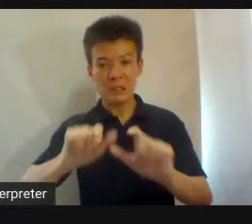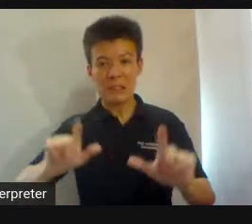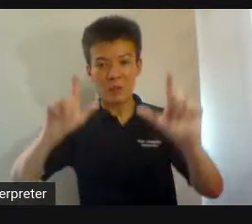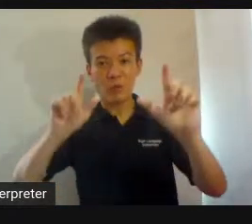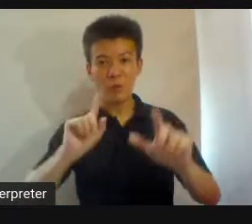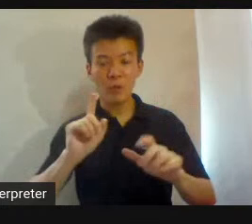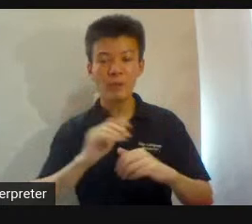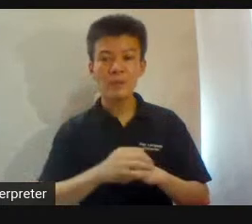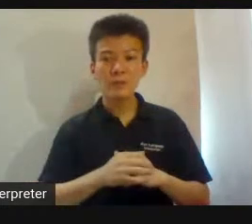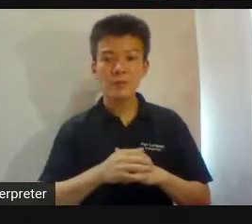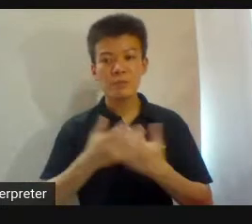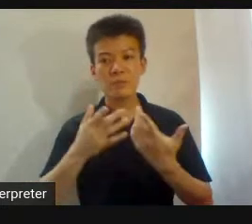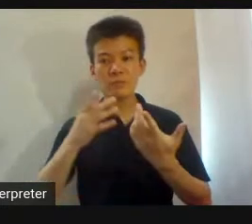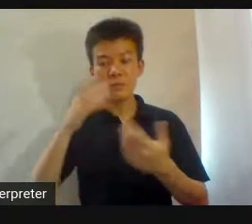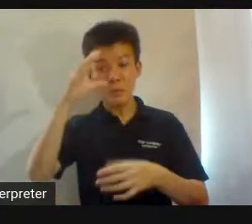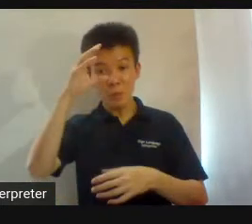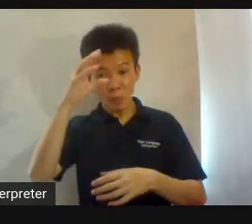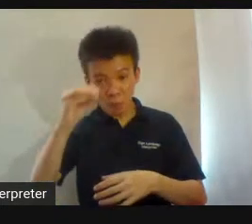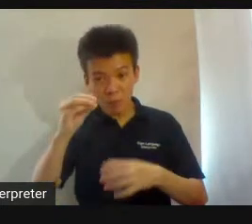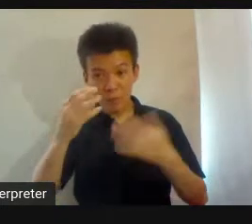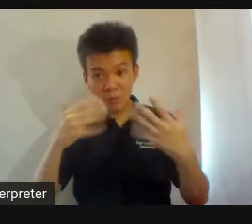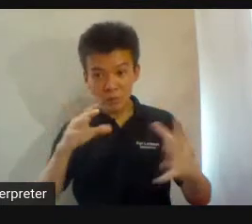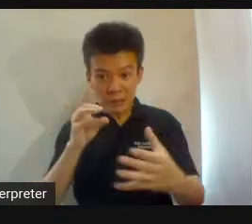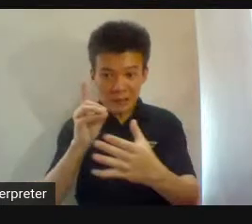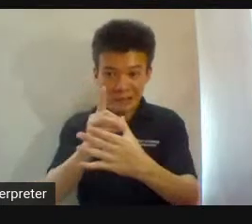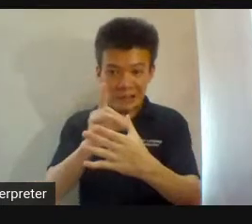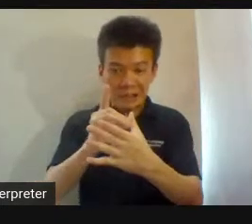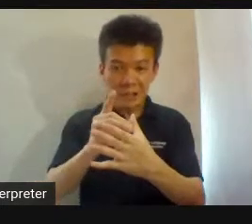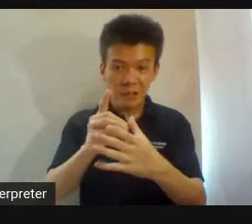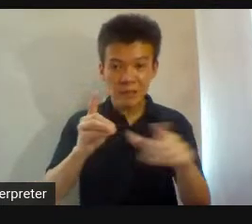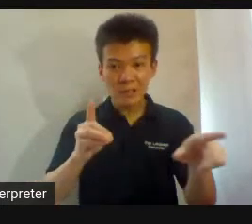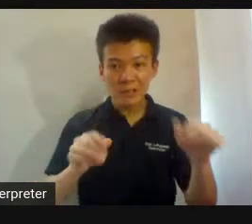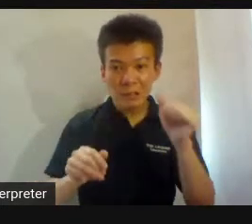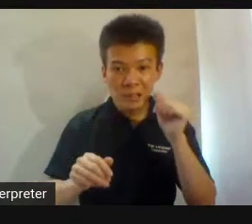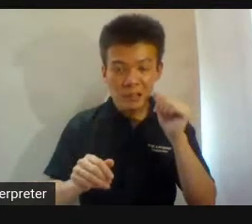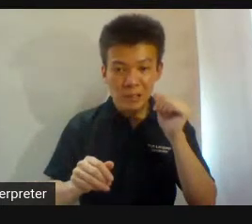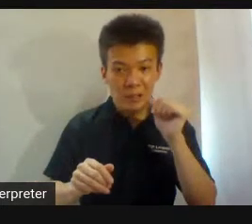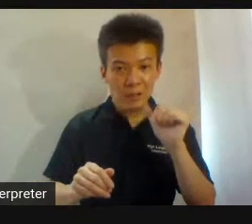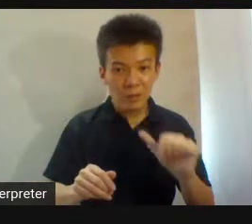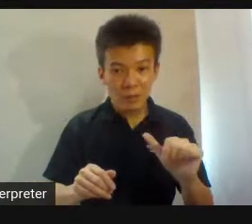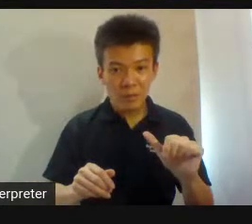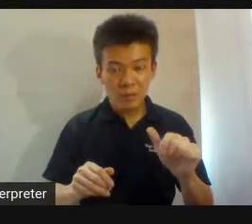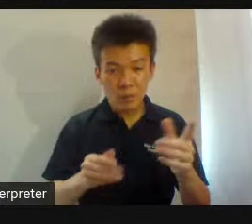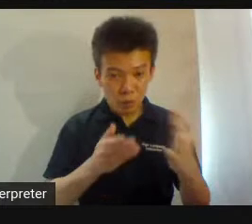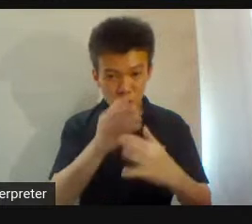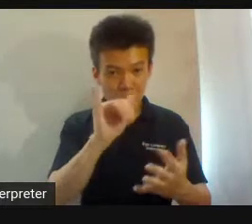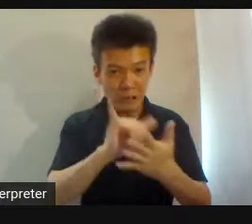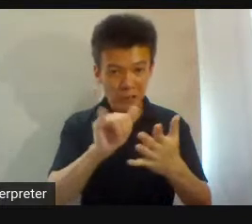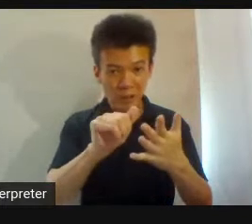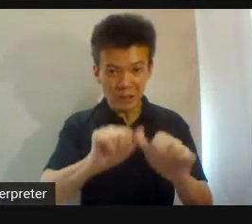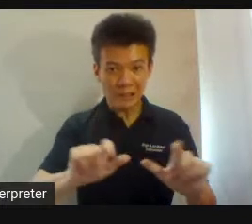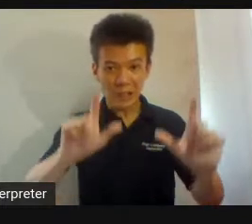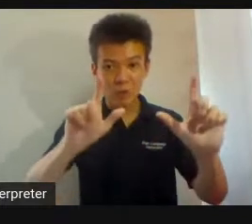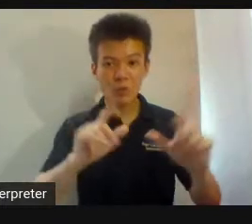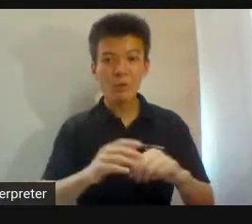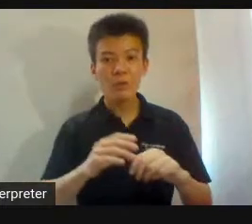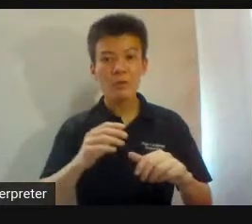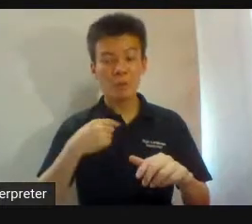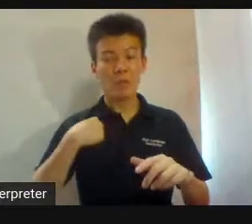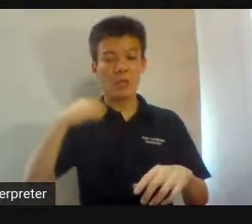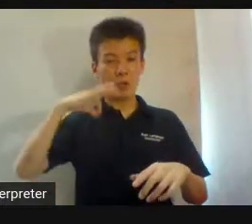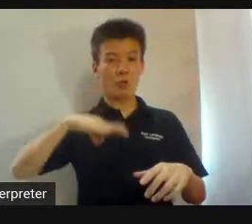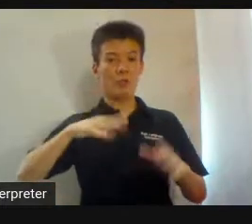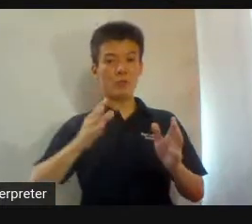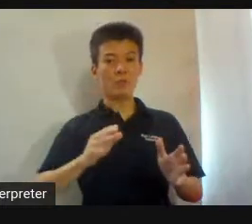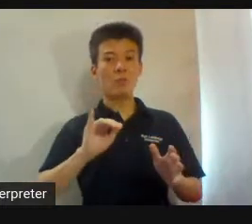where a boy was being disturbing to a girl, and through that scenario, my